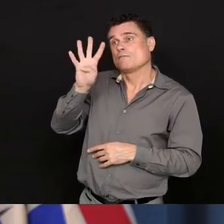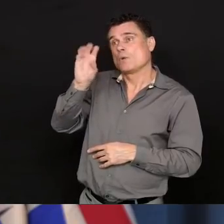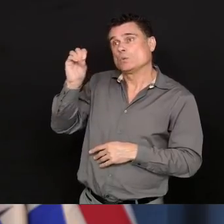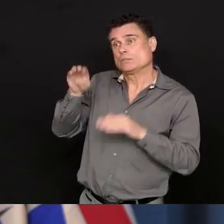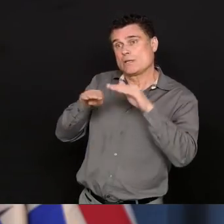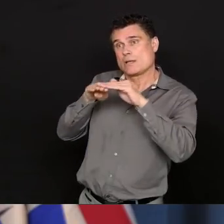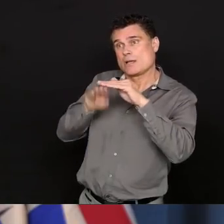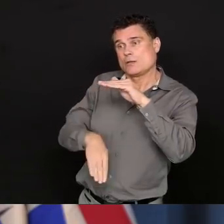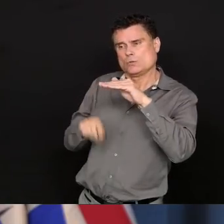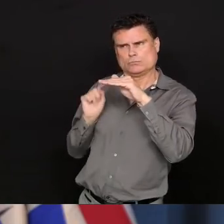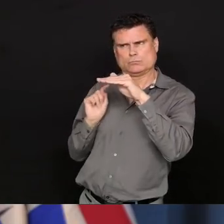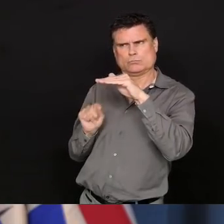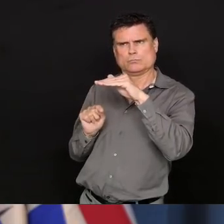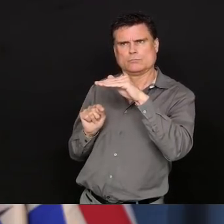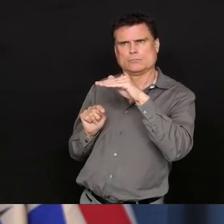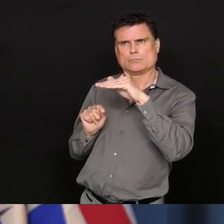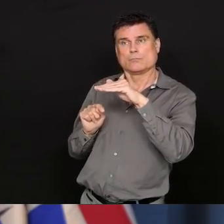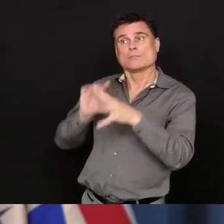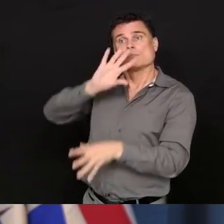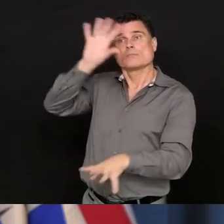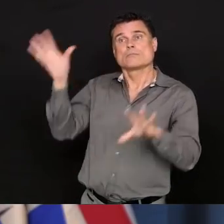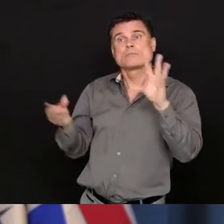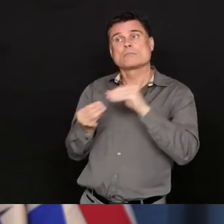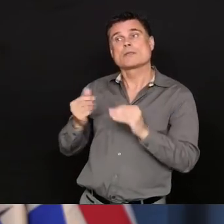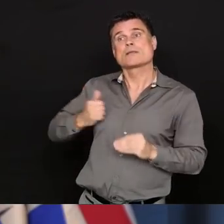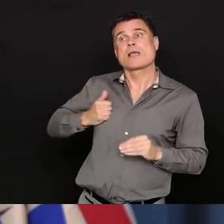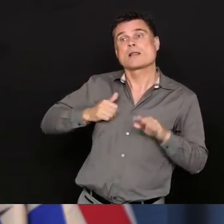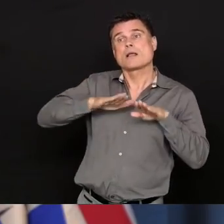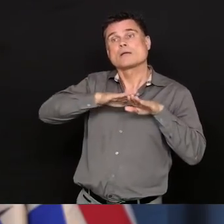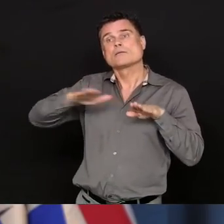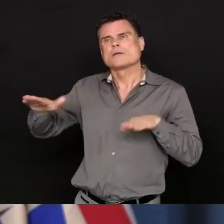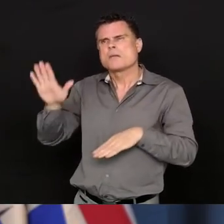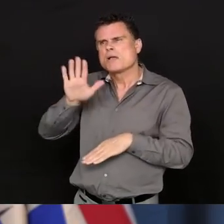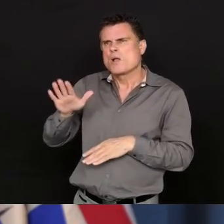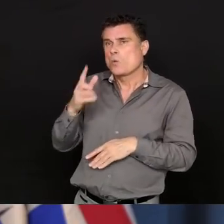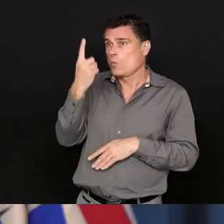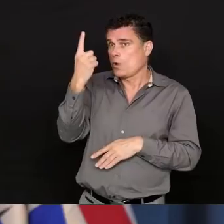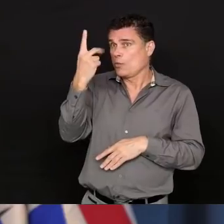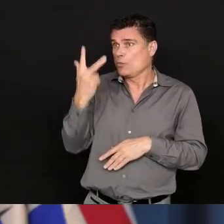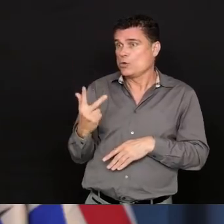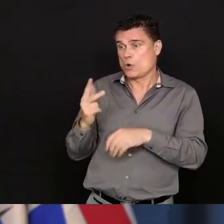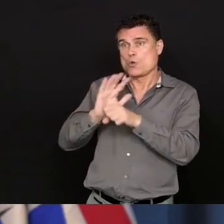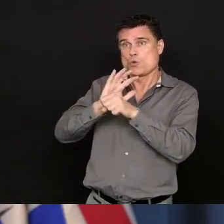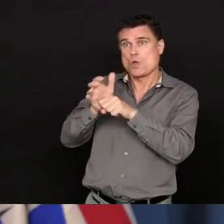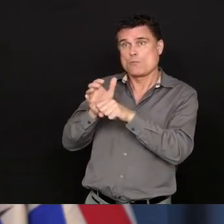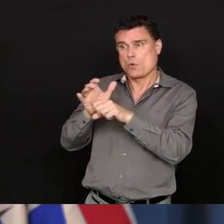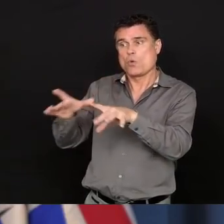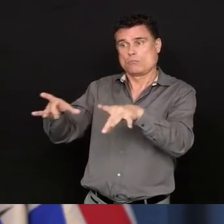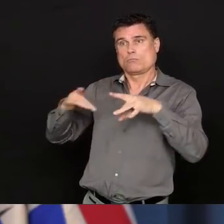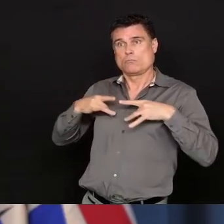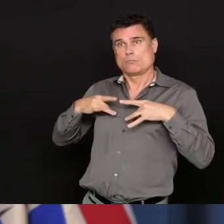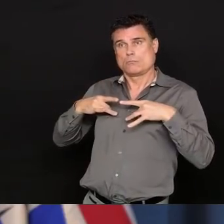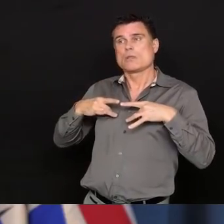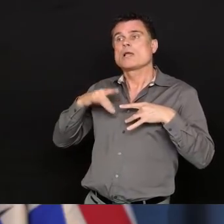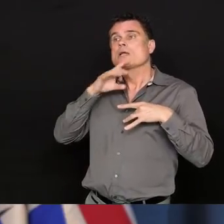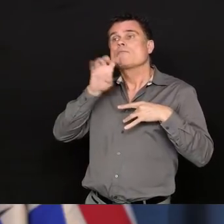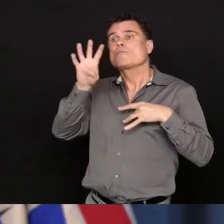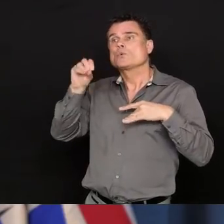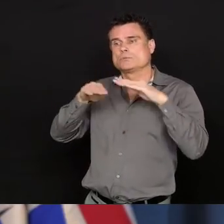of the cases federally, almost a third provincially, not an insignificant hospitalization rate in other